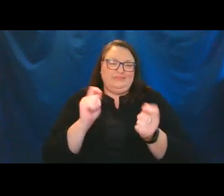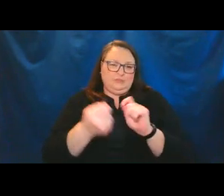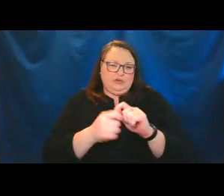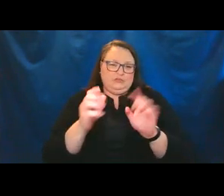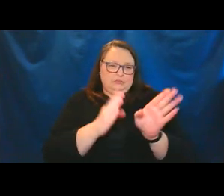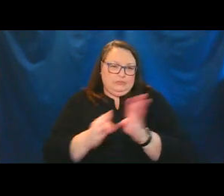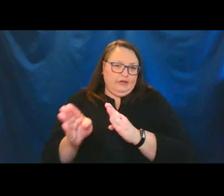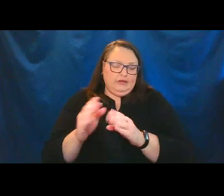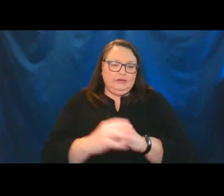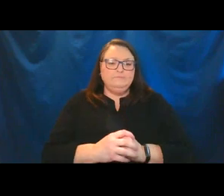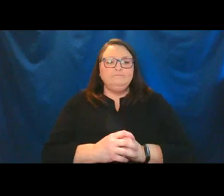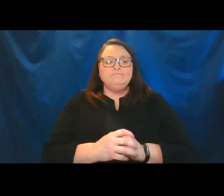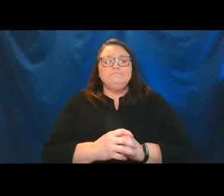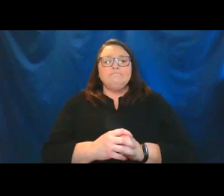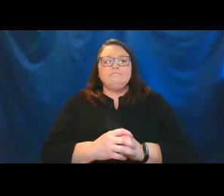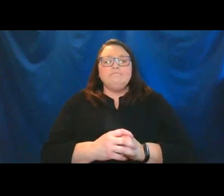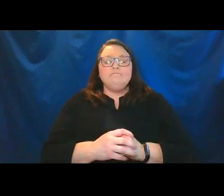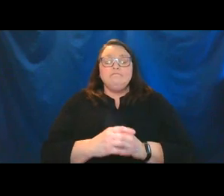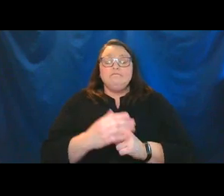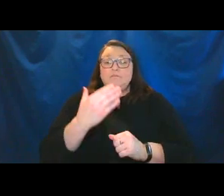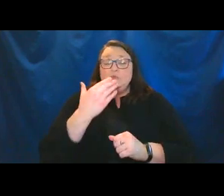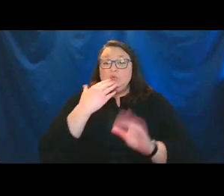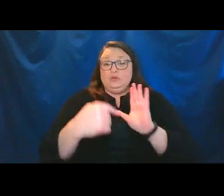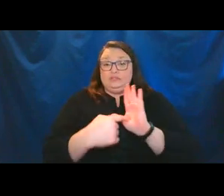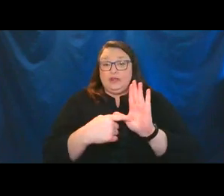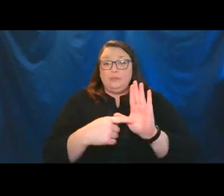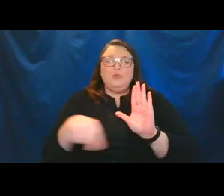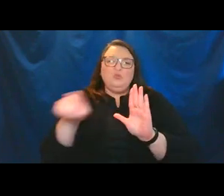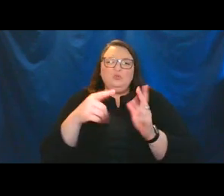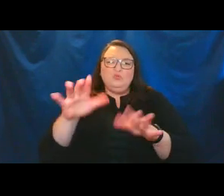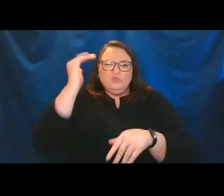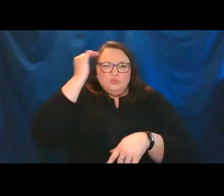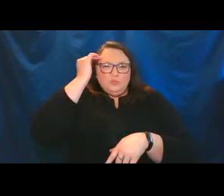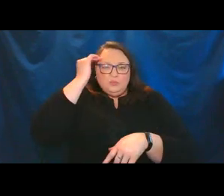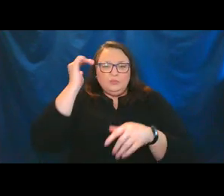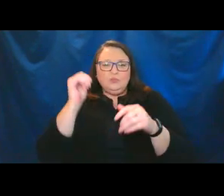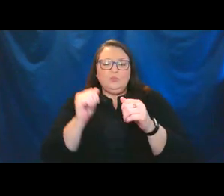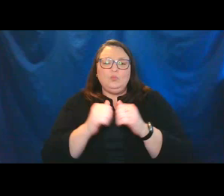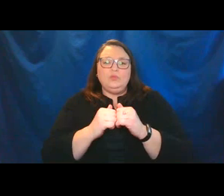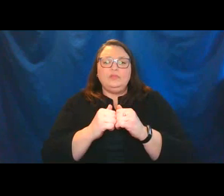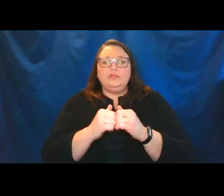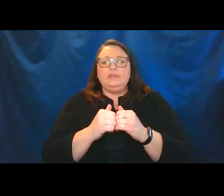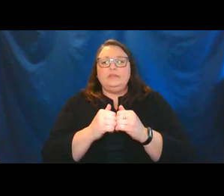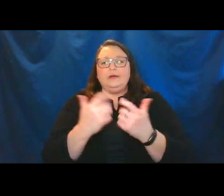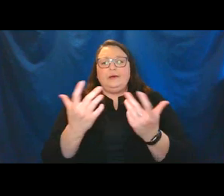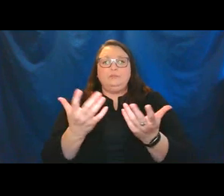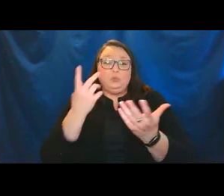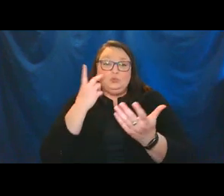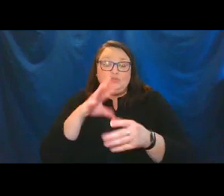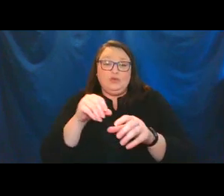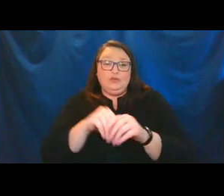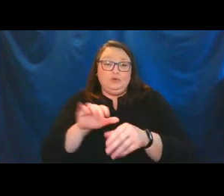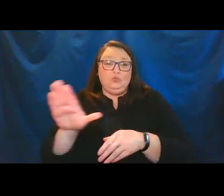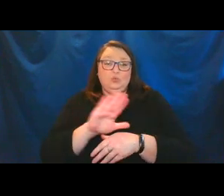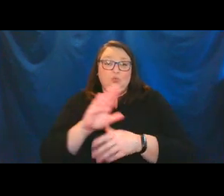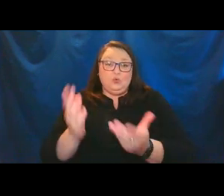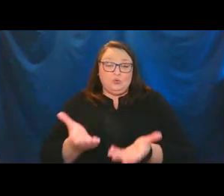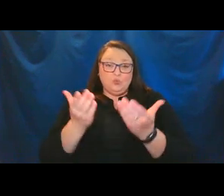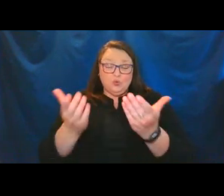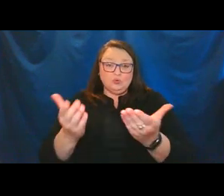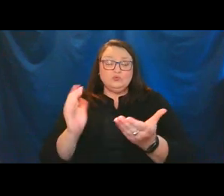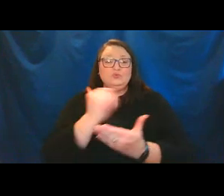what I think that y'all might be familiar with in terms of what we saw in the proposals and what we're working